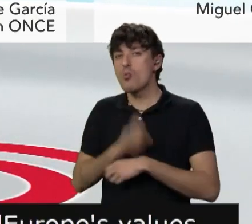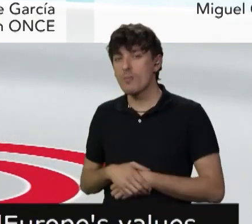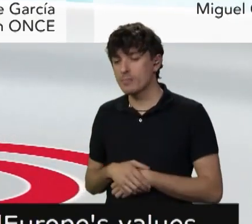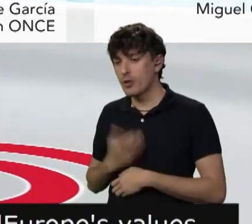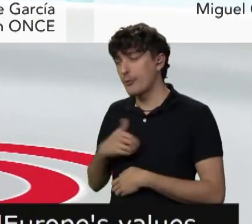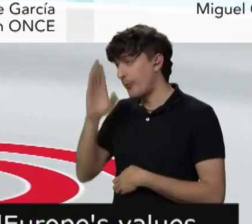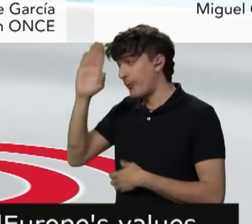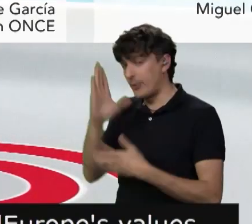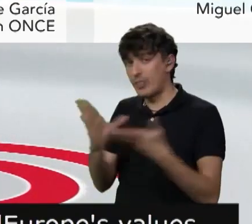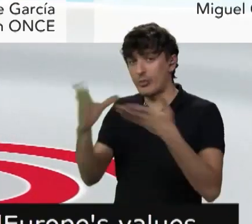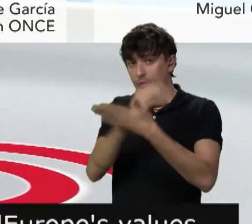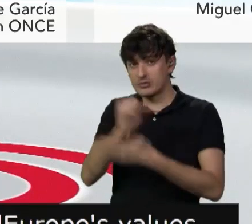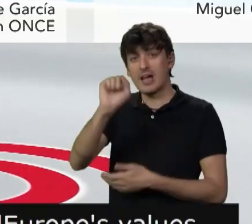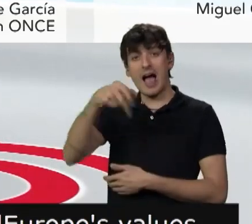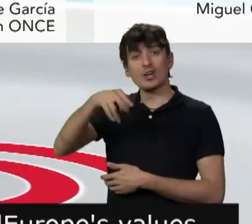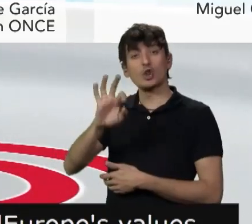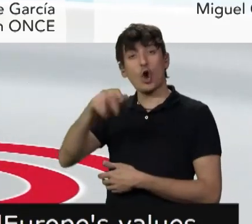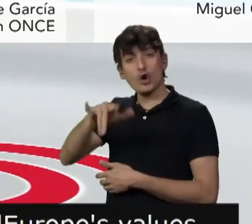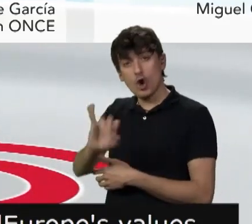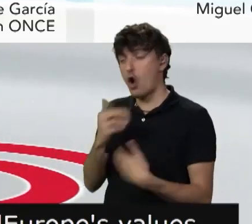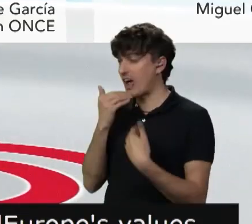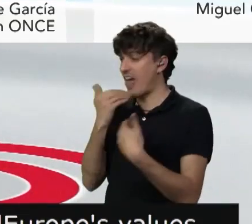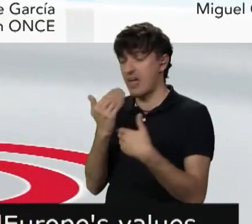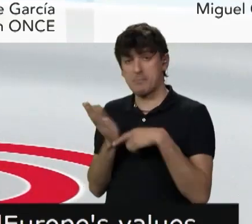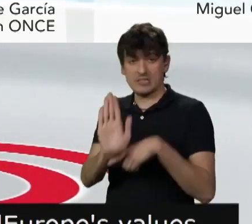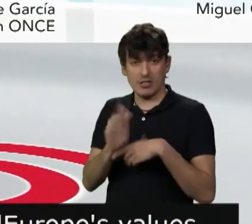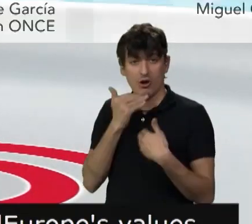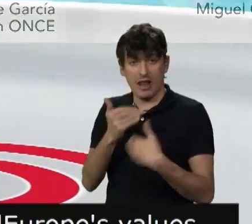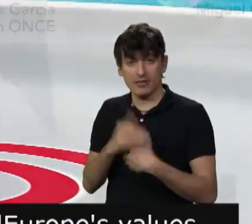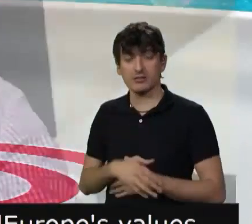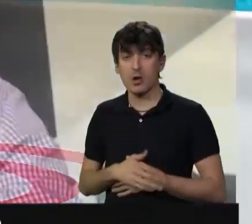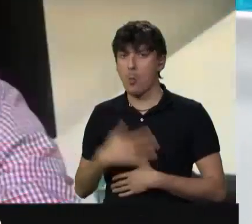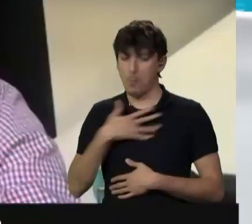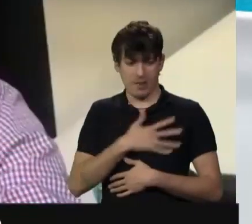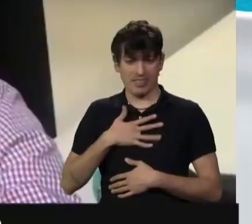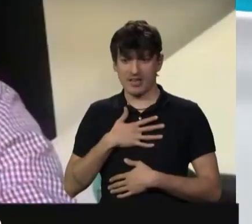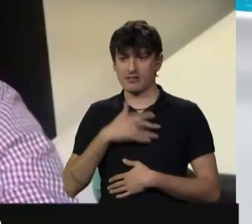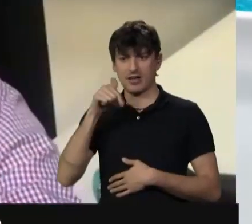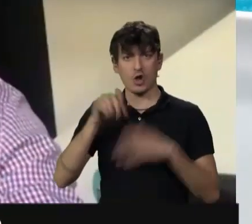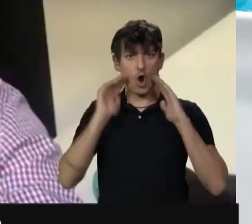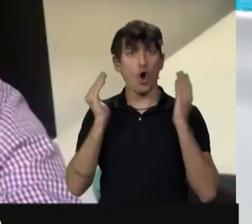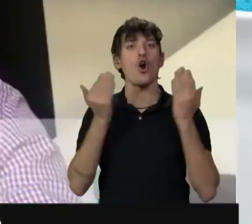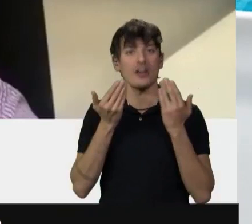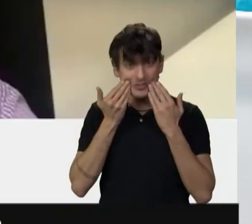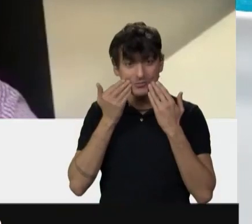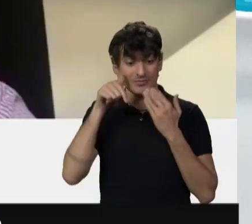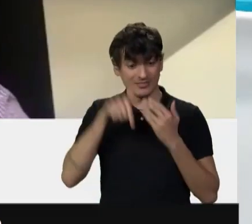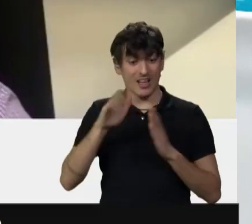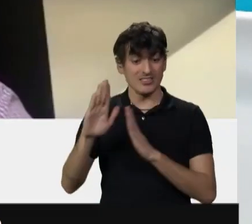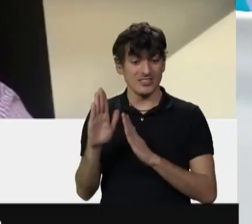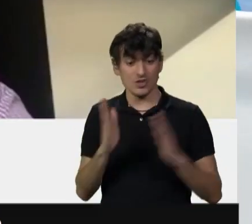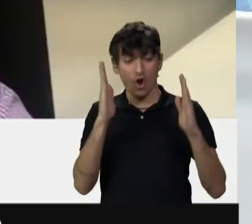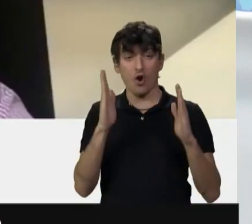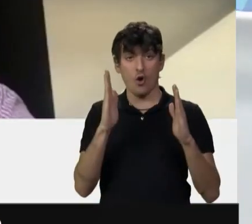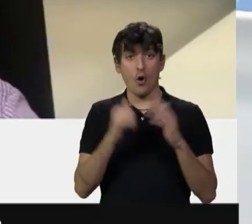Accessibilitech. Hello, everyone. Thanks, Antonio, for that. It's a pleasure to be here today in the Congress, and especially in this